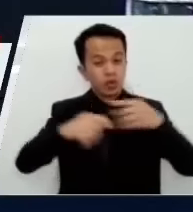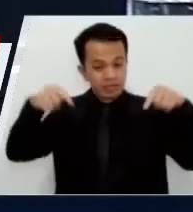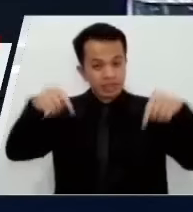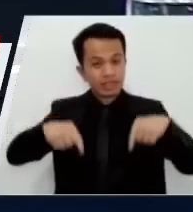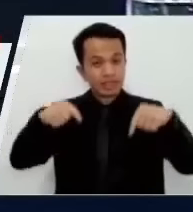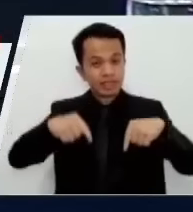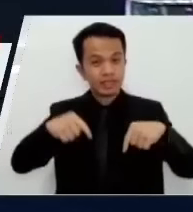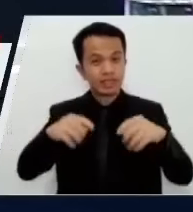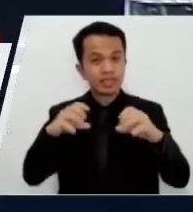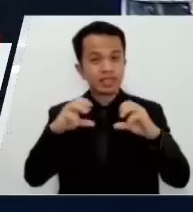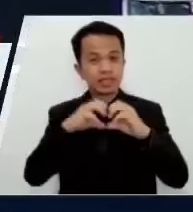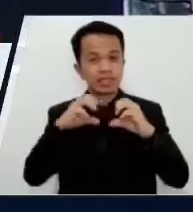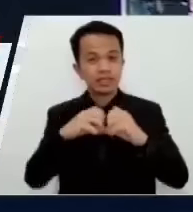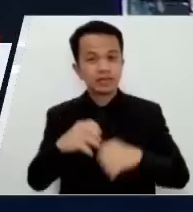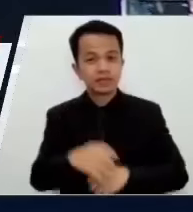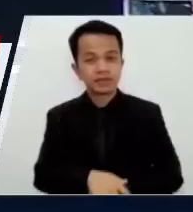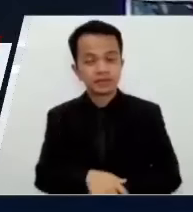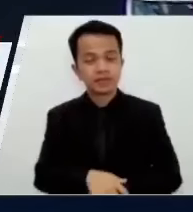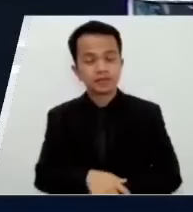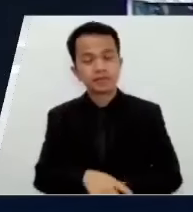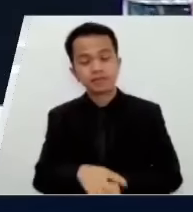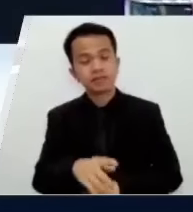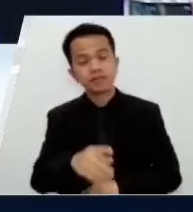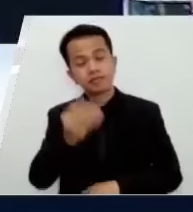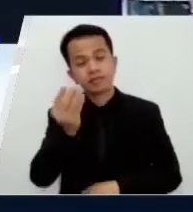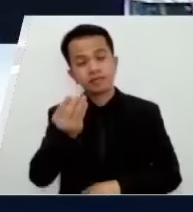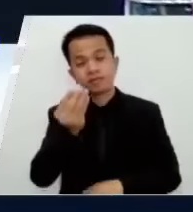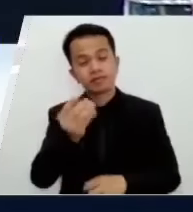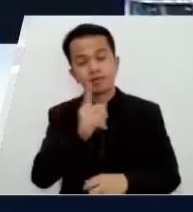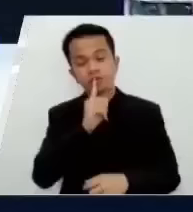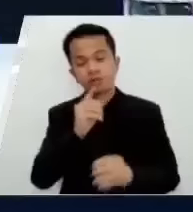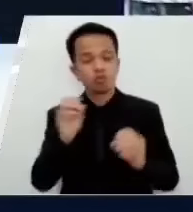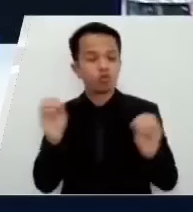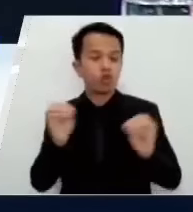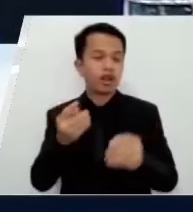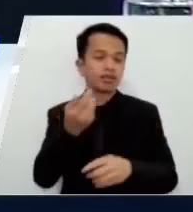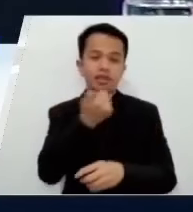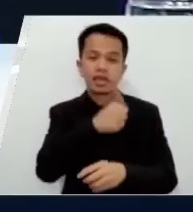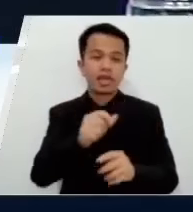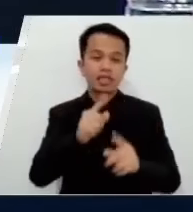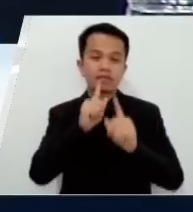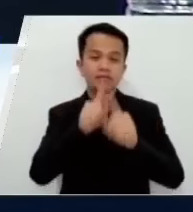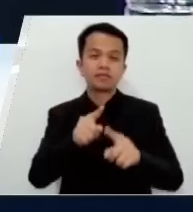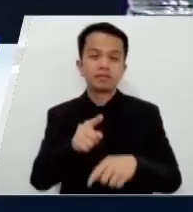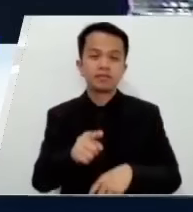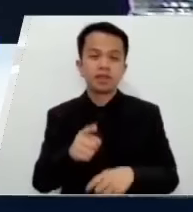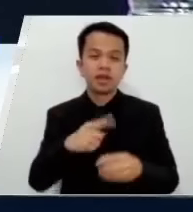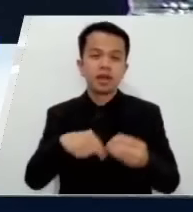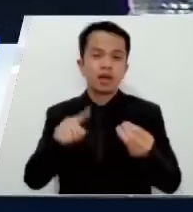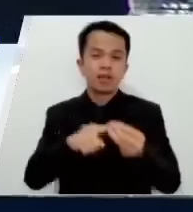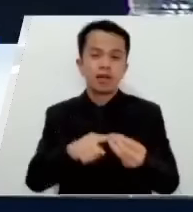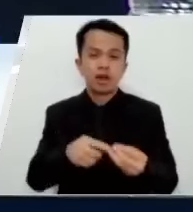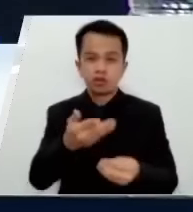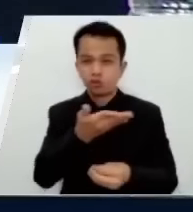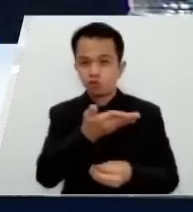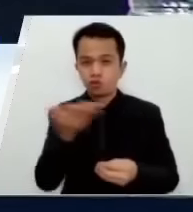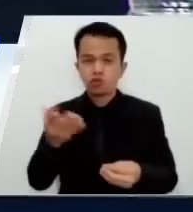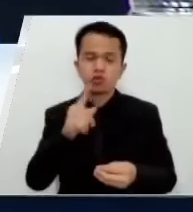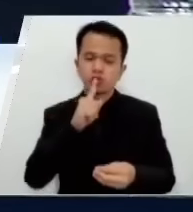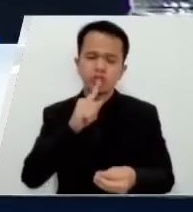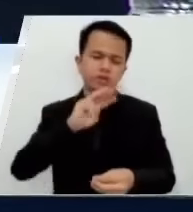here we don't need to say anything more about your being welcome